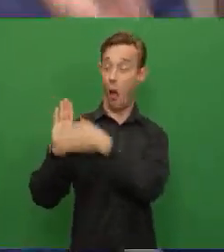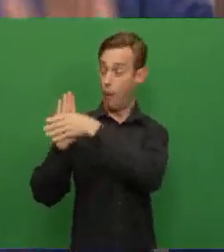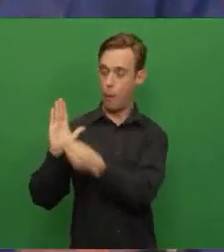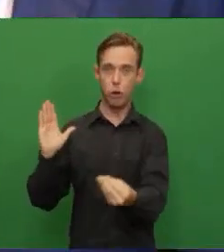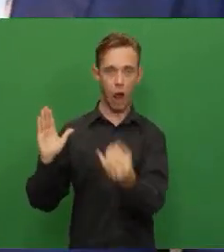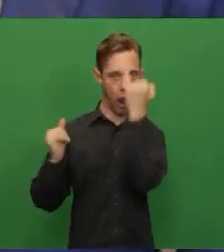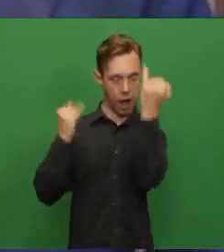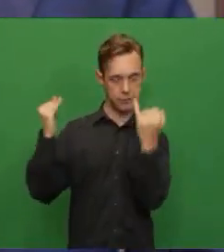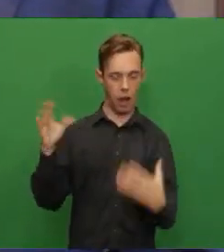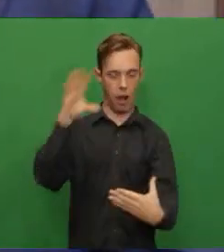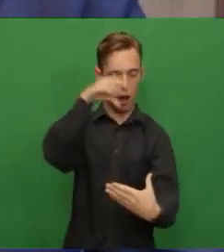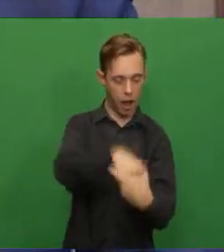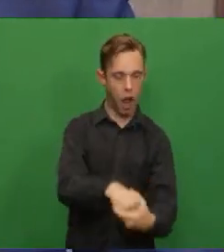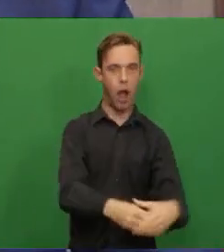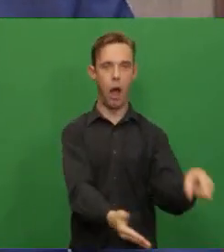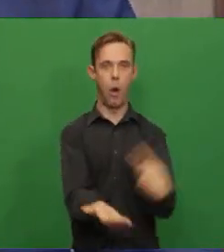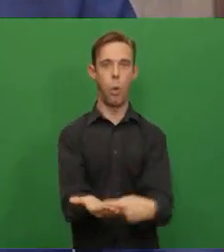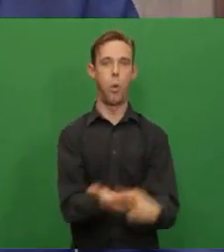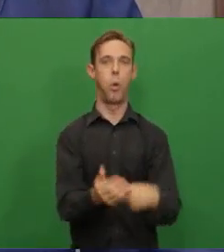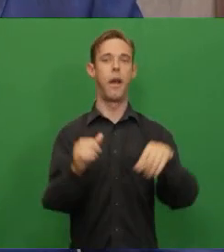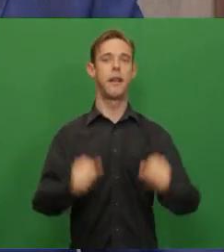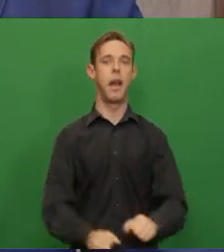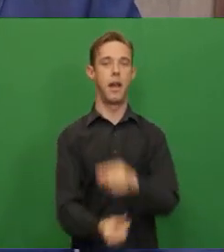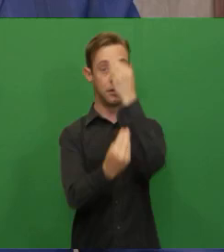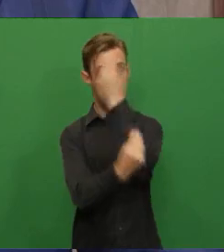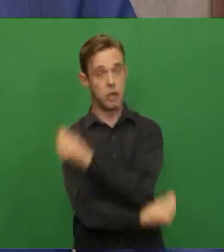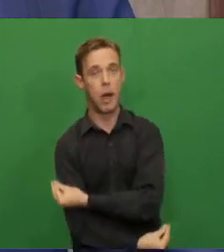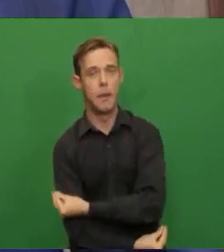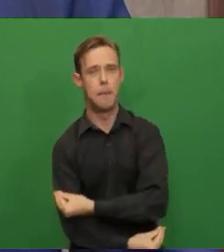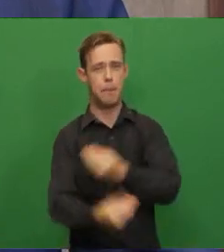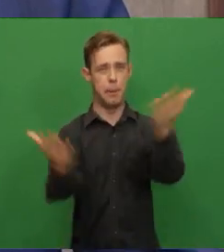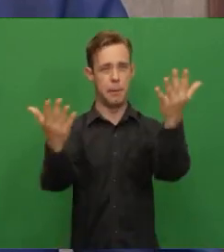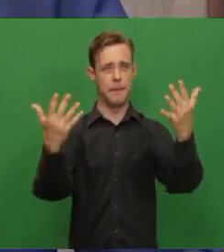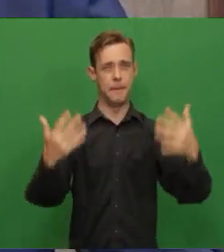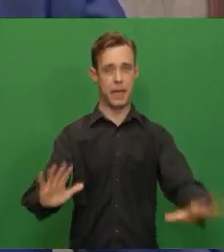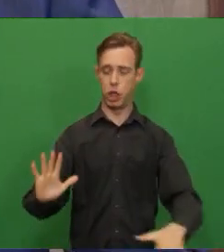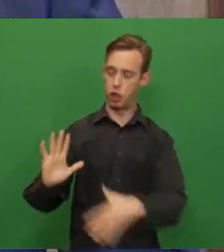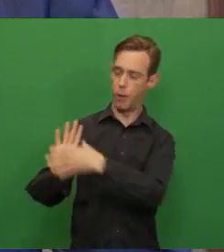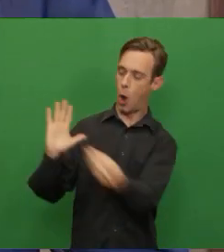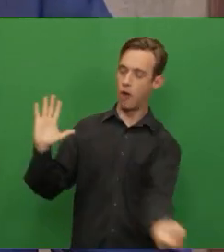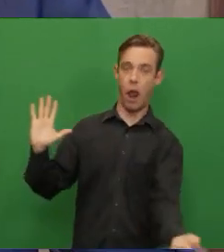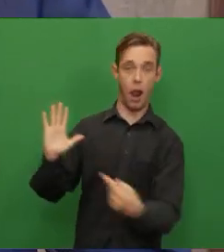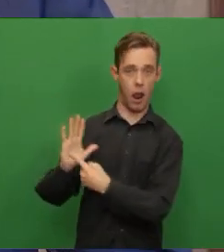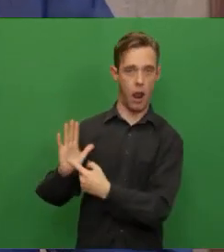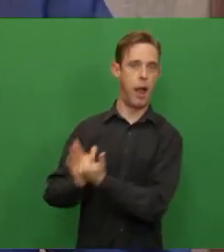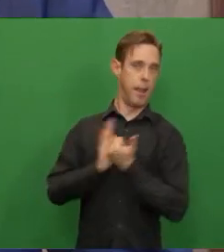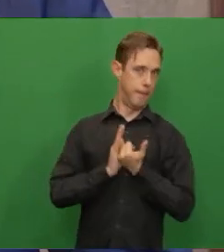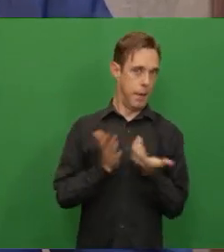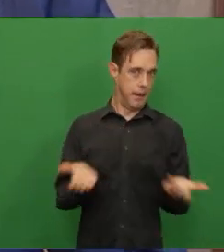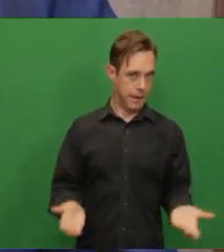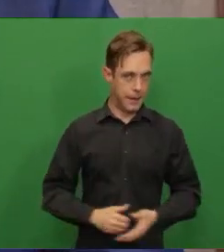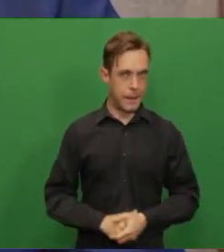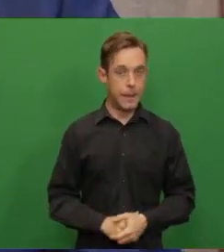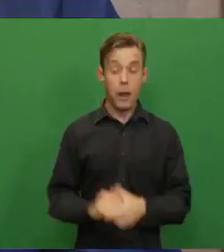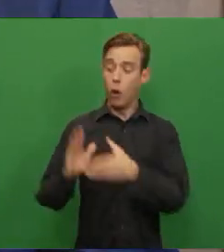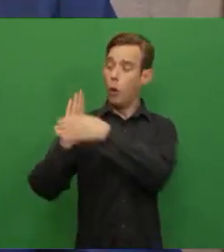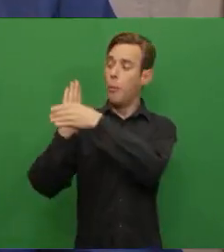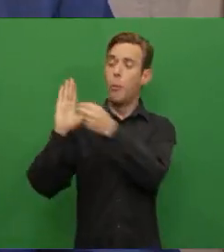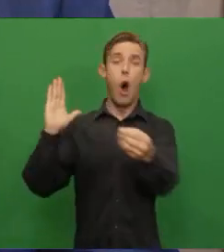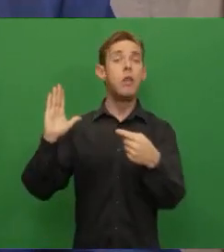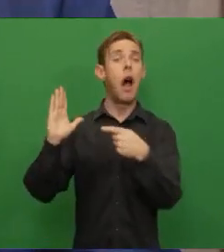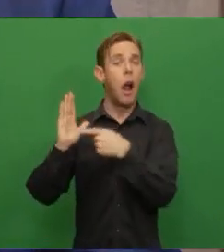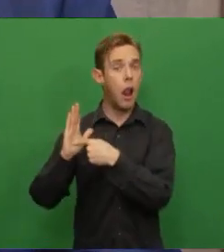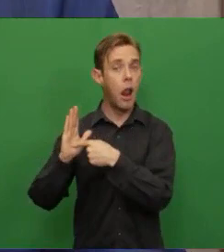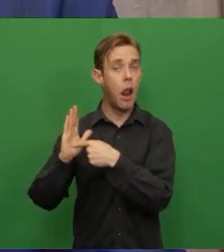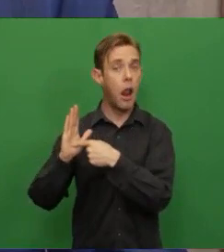in public so that you can know what that member actually thinks. A model can achieve policy